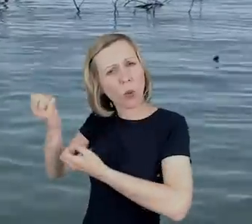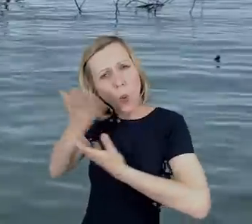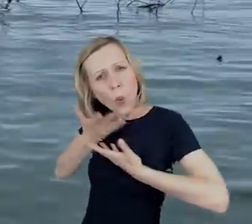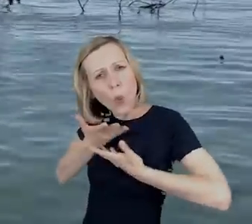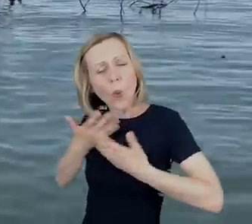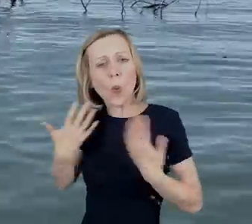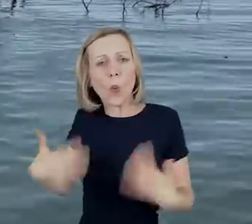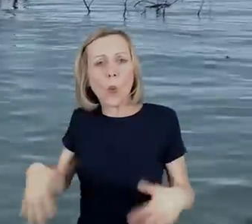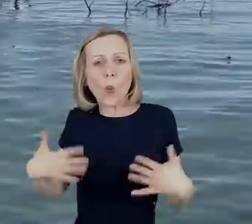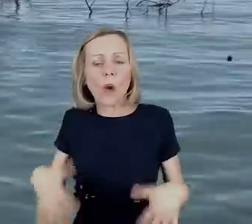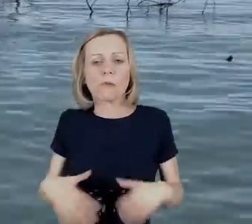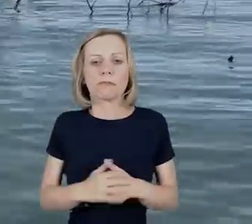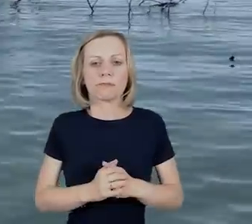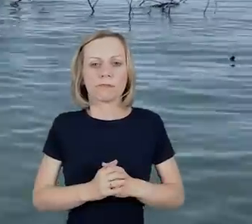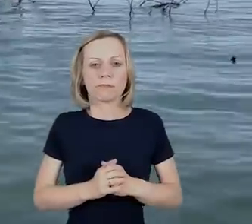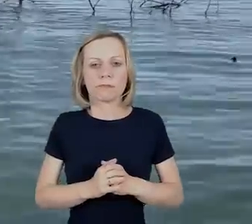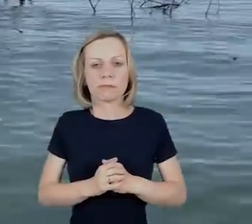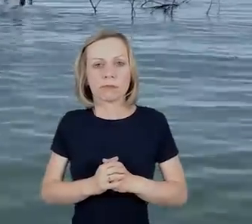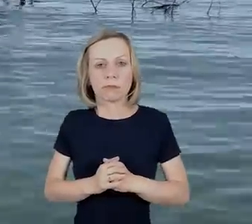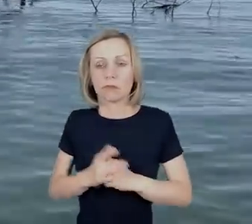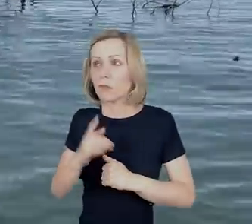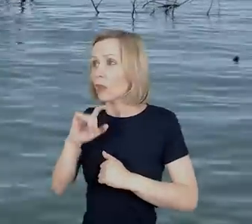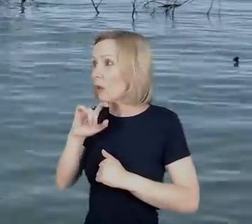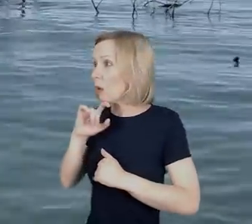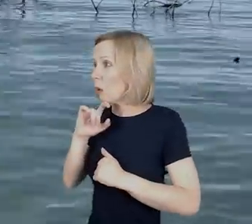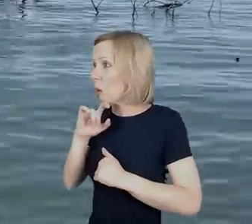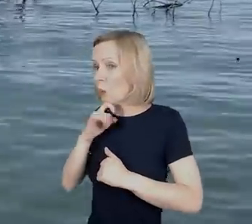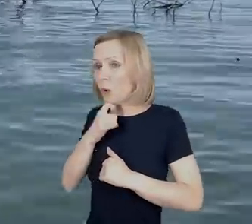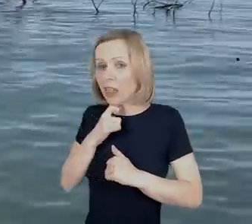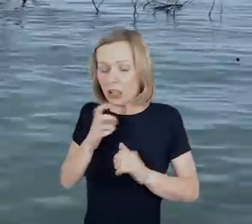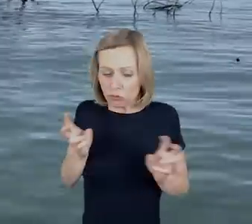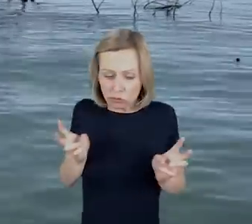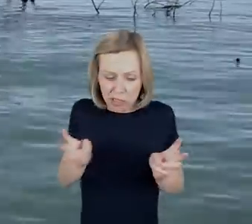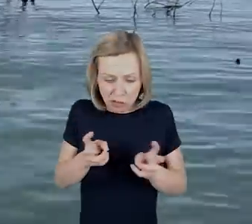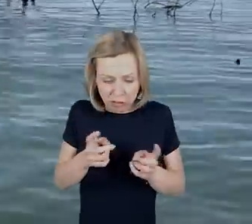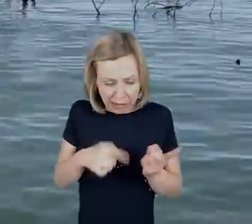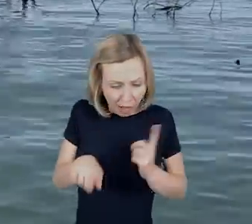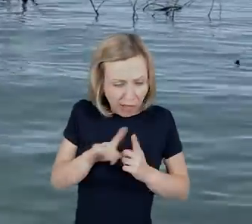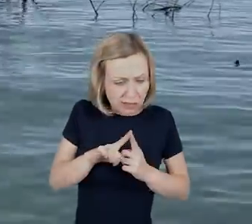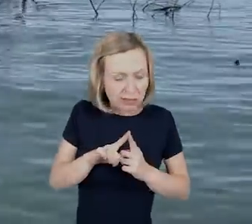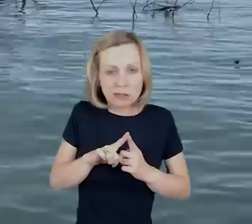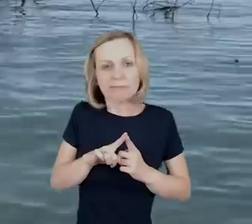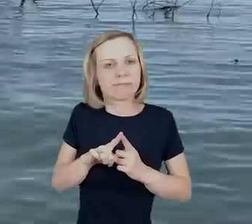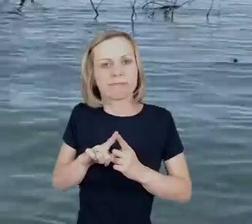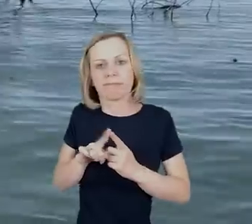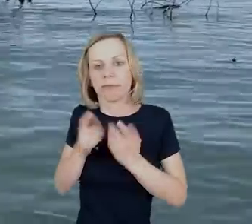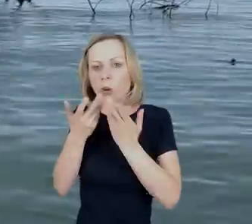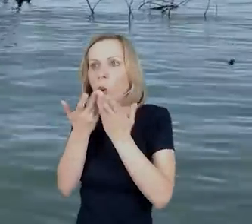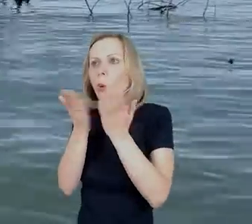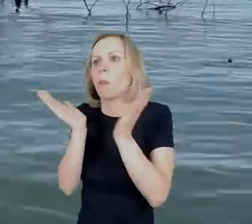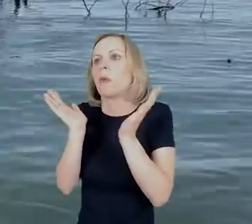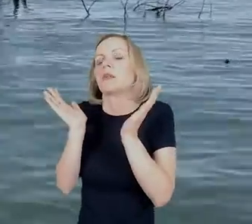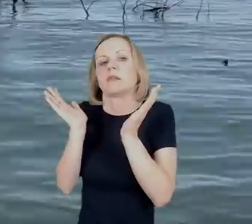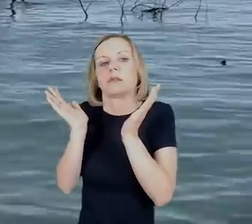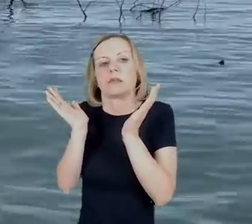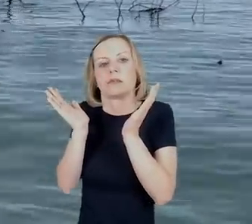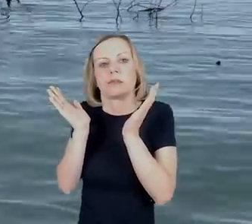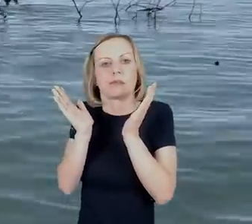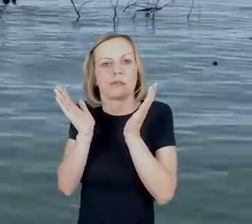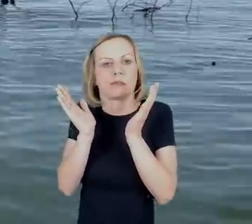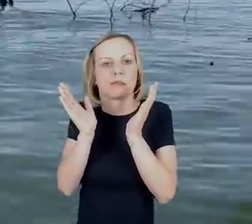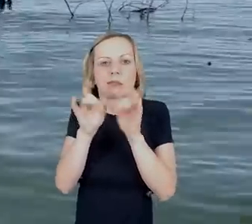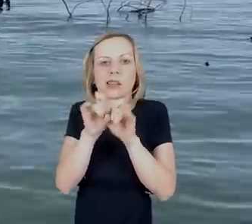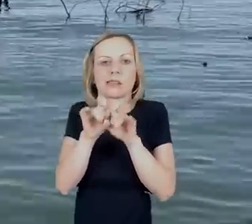you. It's not something narrowing and confining. It's like climbing a mountain.